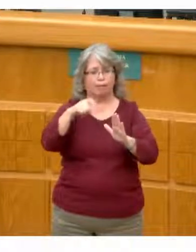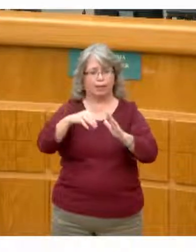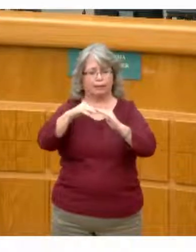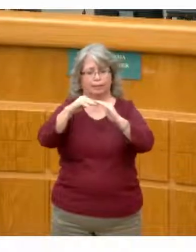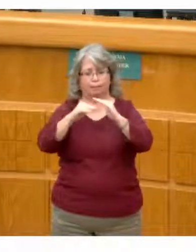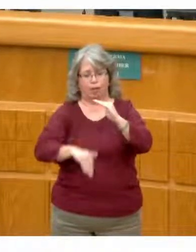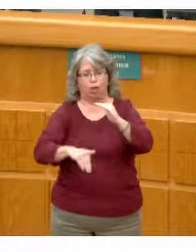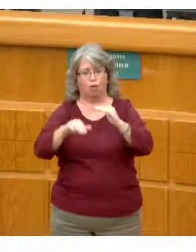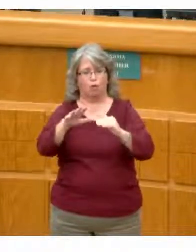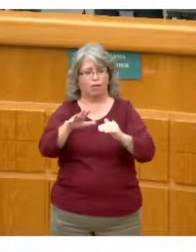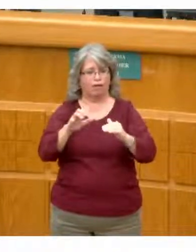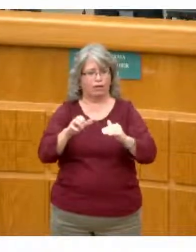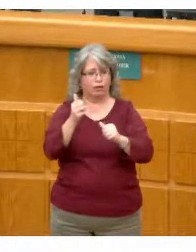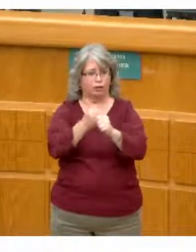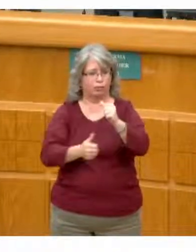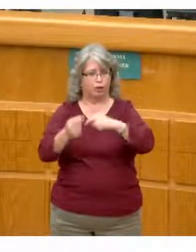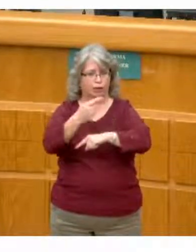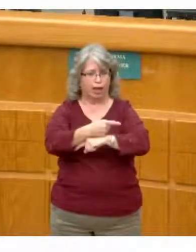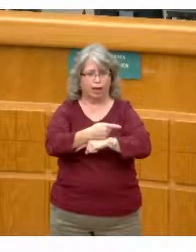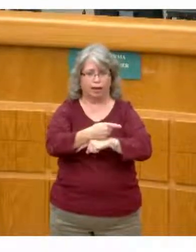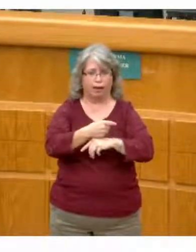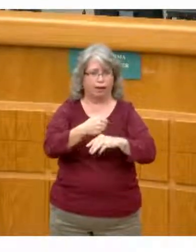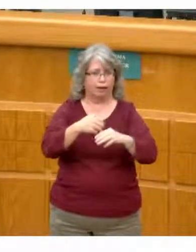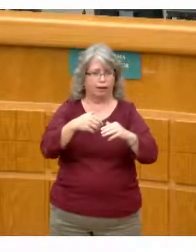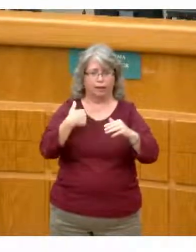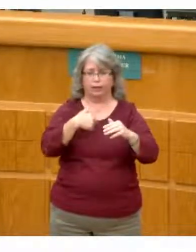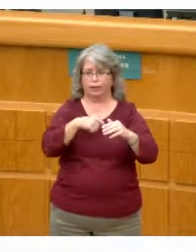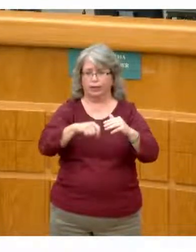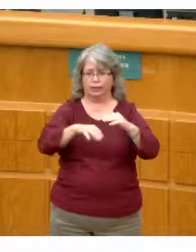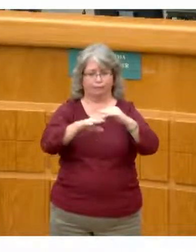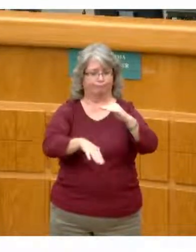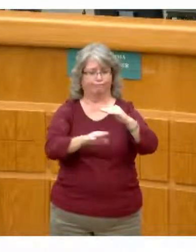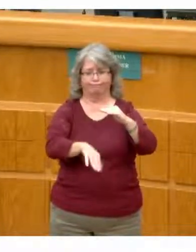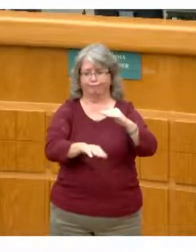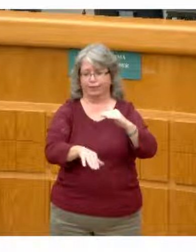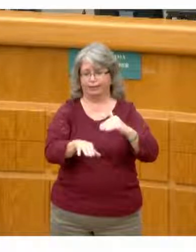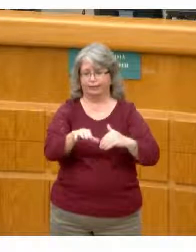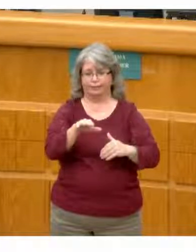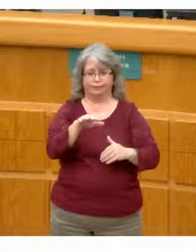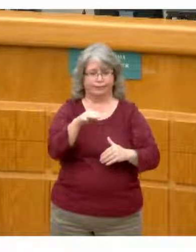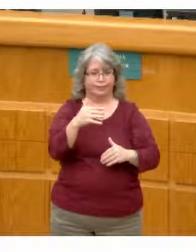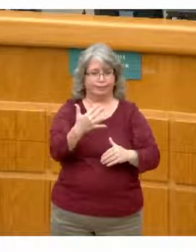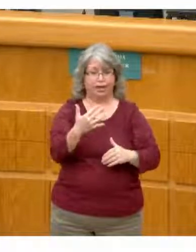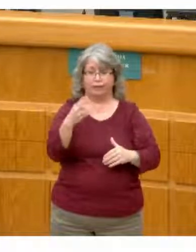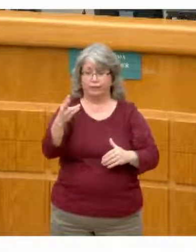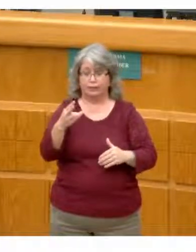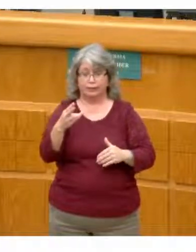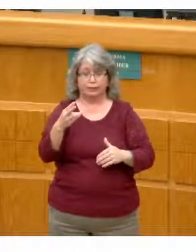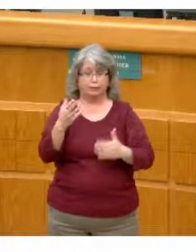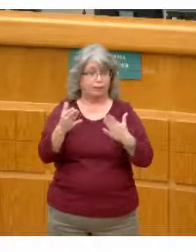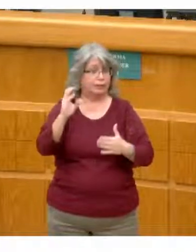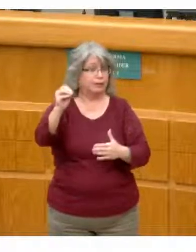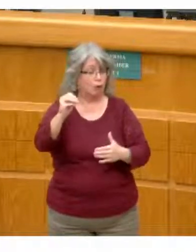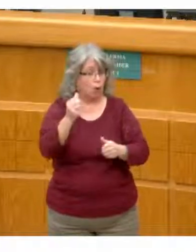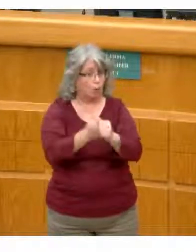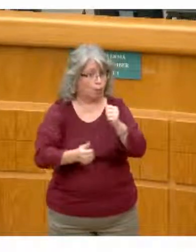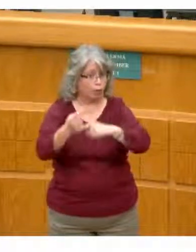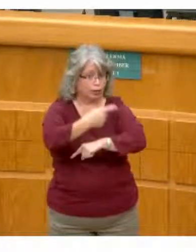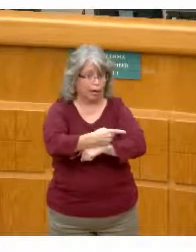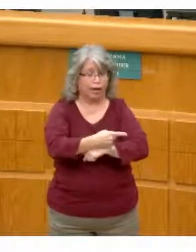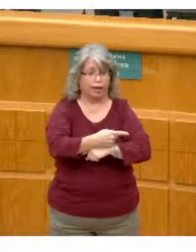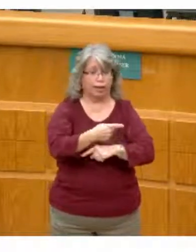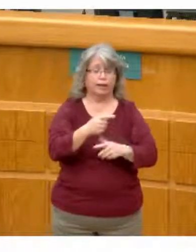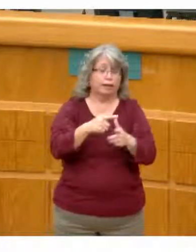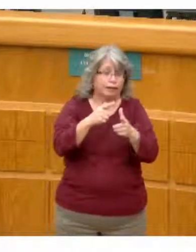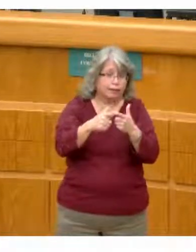day, 600 a day. They need to get down to like 5 or 6, or how about 0 a day? And then we can try to go back to